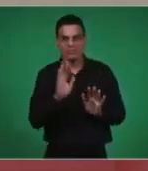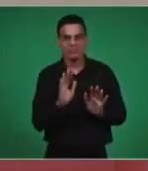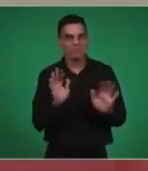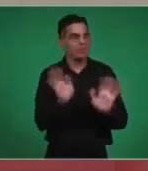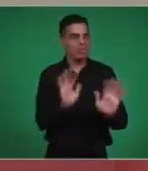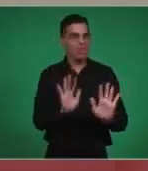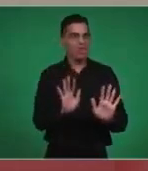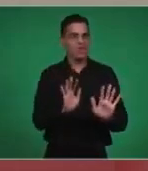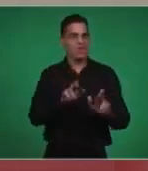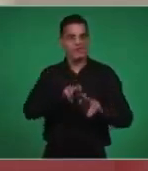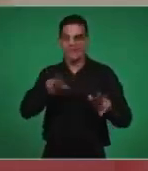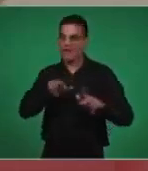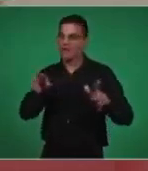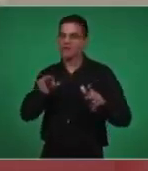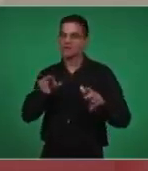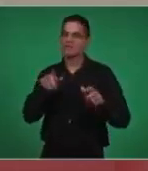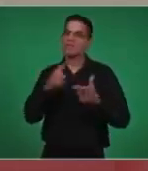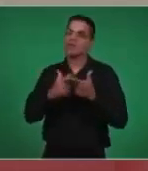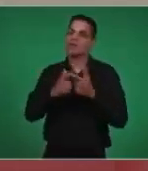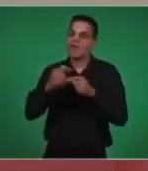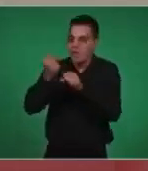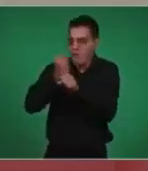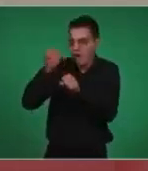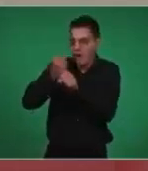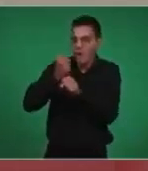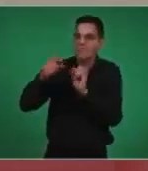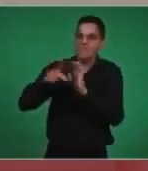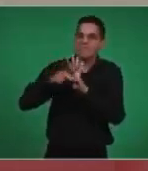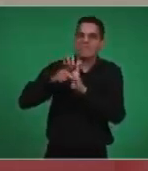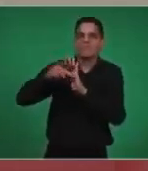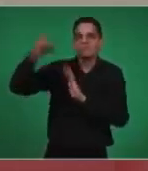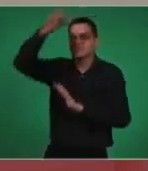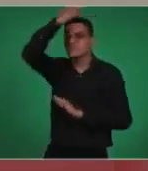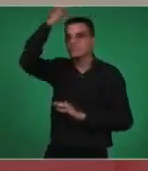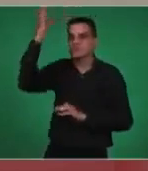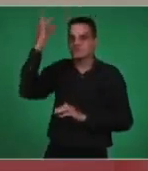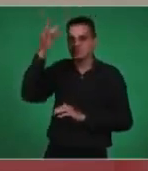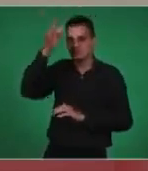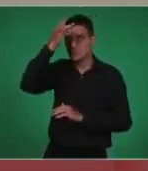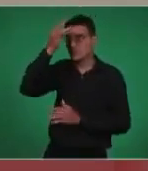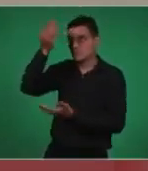institution. It's a work that the Holy Spirit is doing